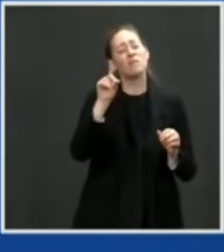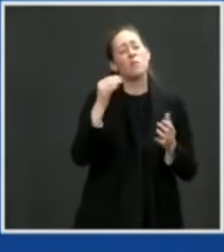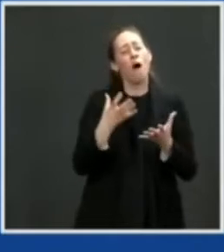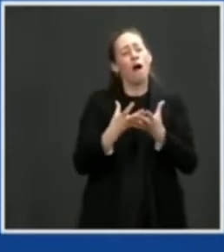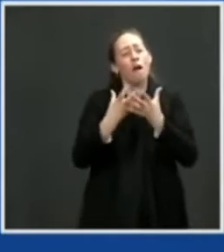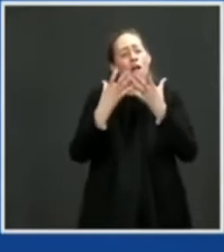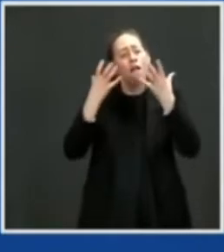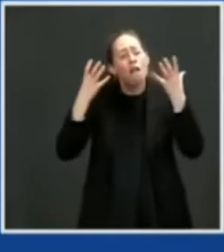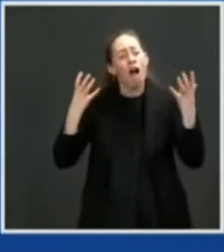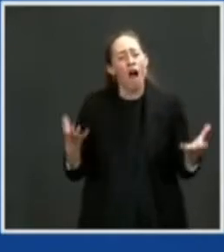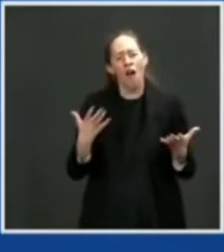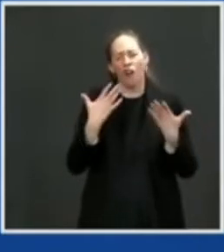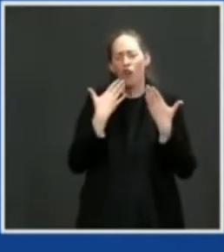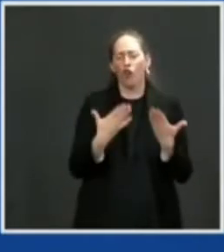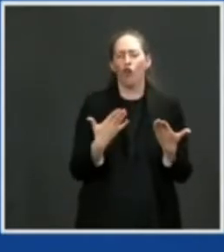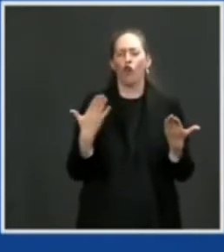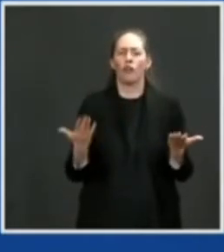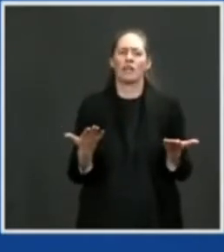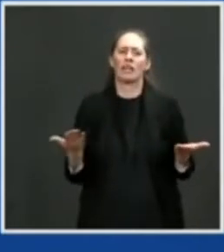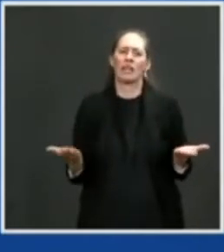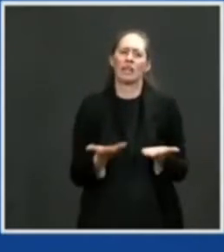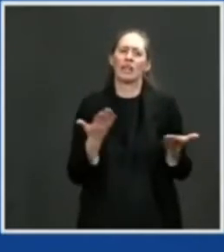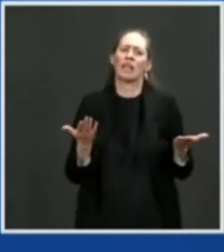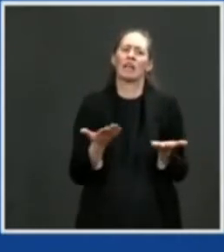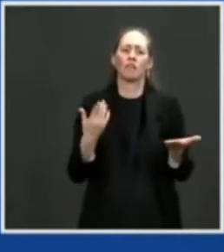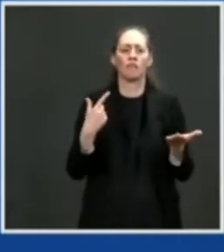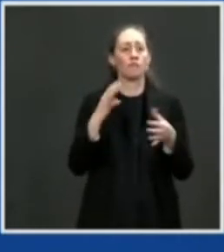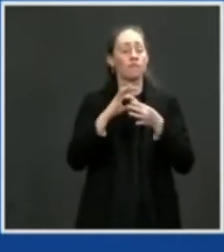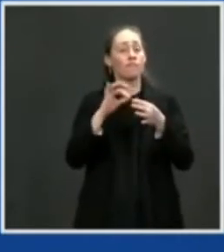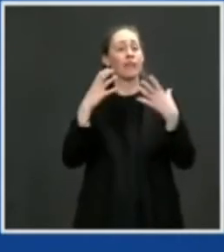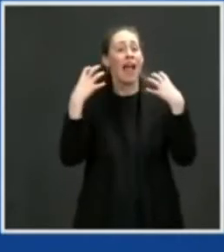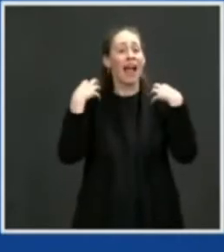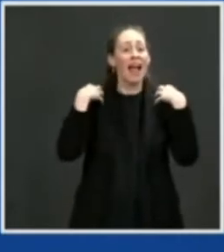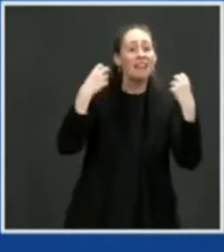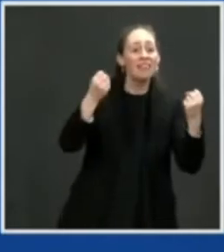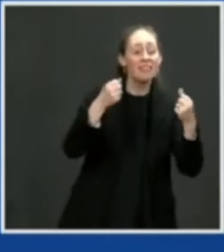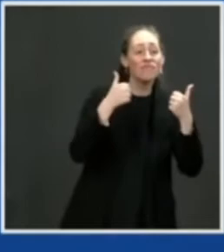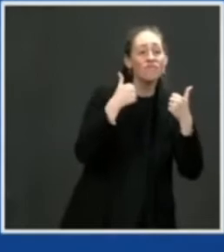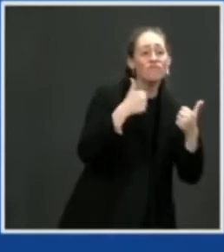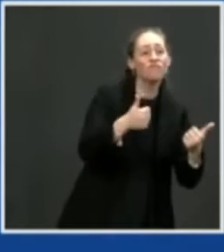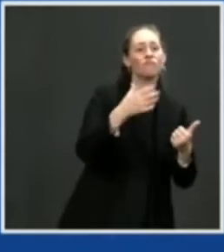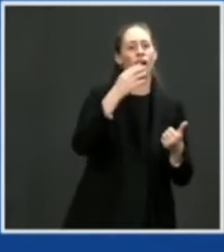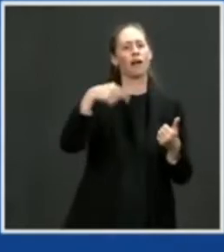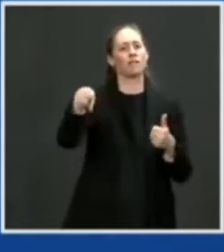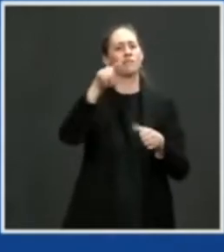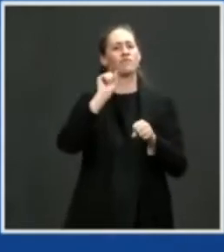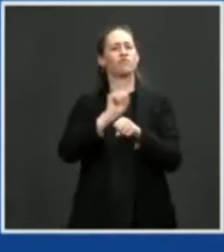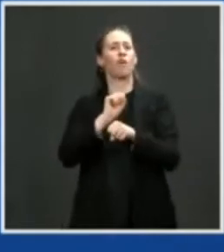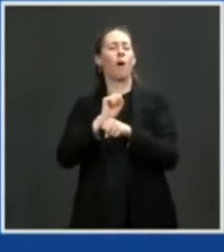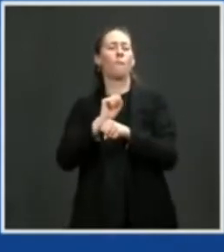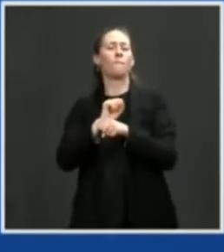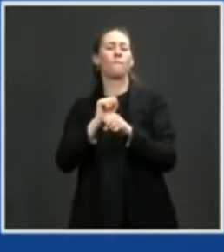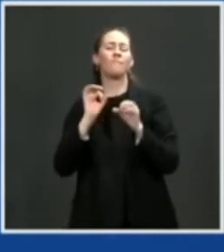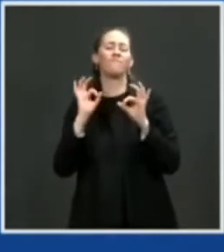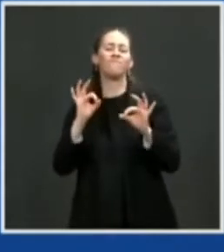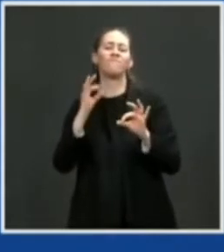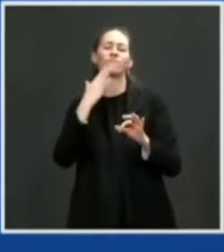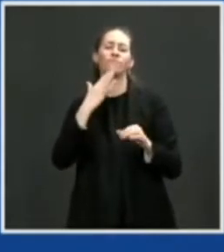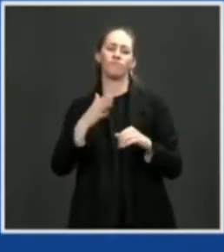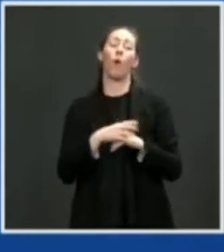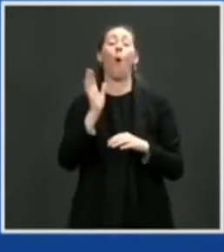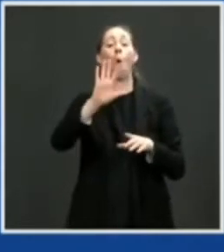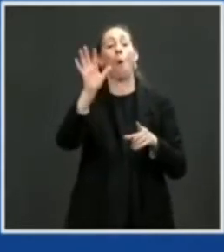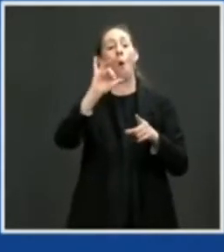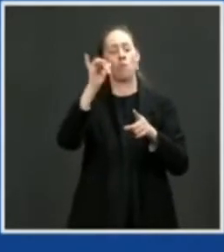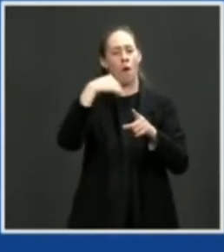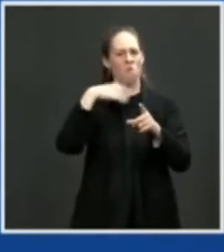makes people healthier, and creates good jobs. And all we need is $10 And, trillion. I think that I got one more question